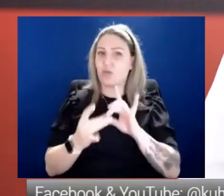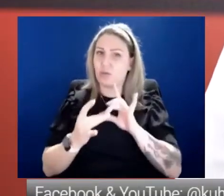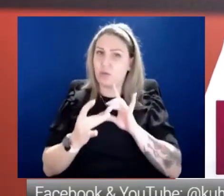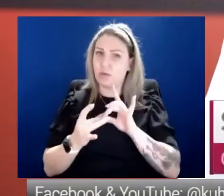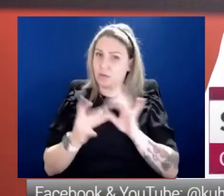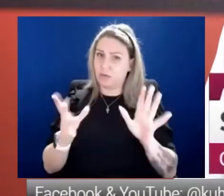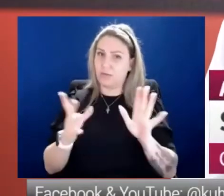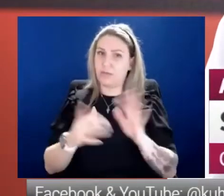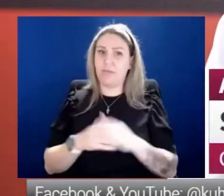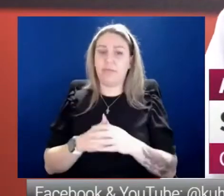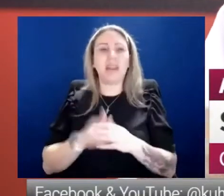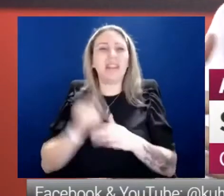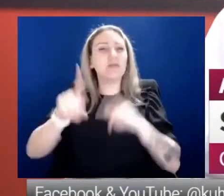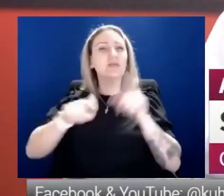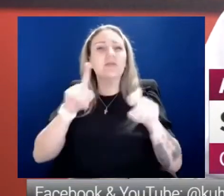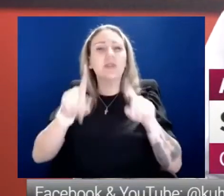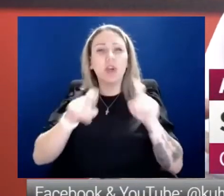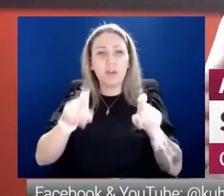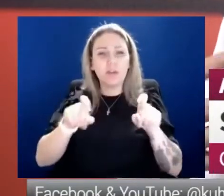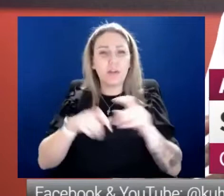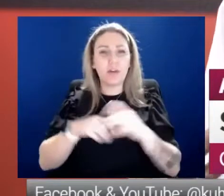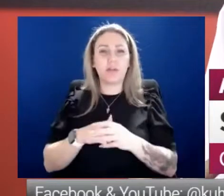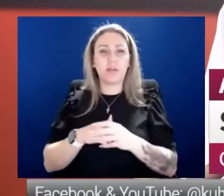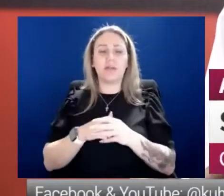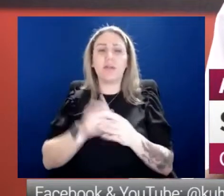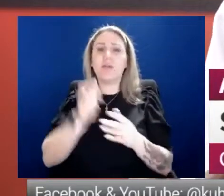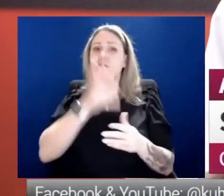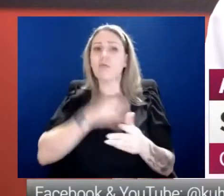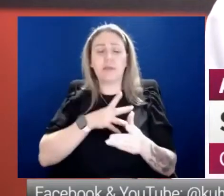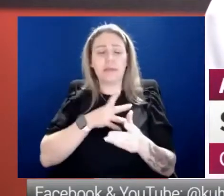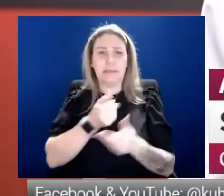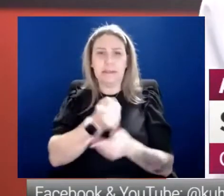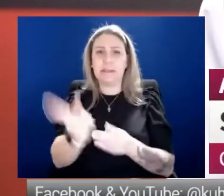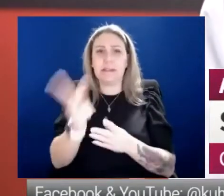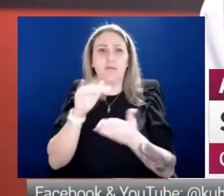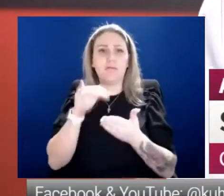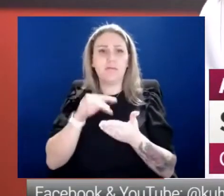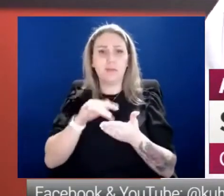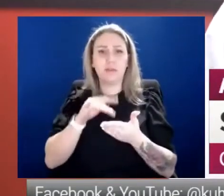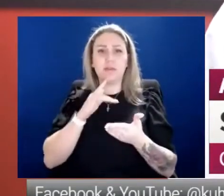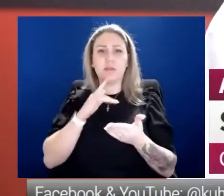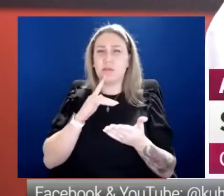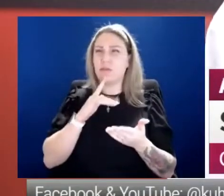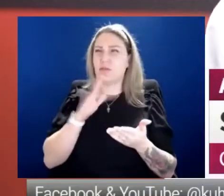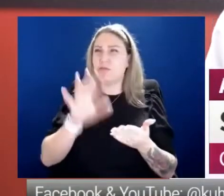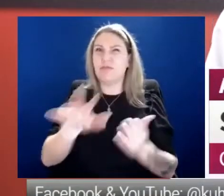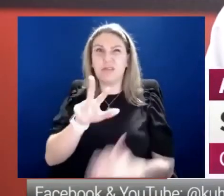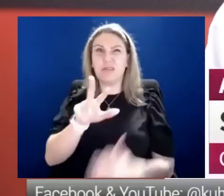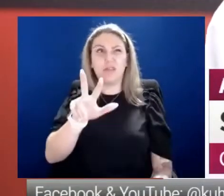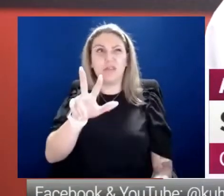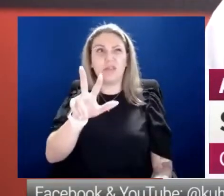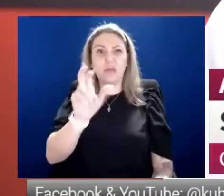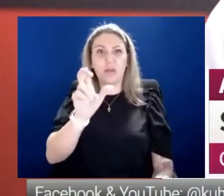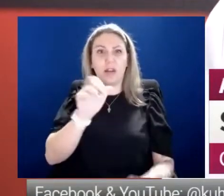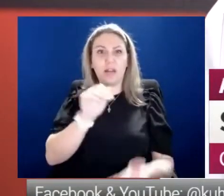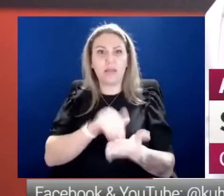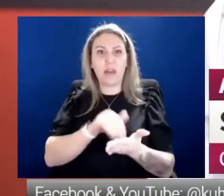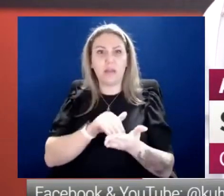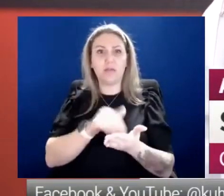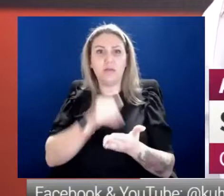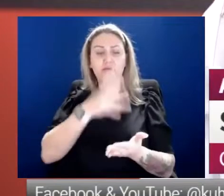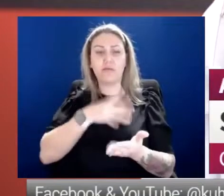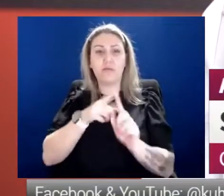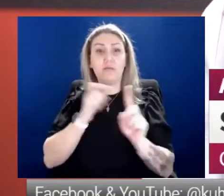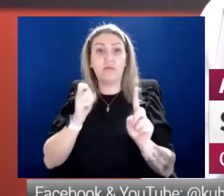survey. They took women from several different studies. The biggest one was around 300,000 women from China. So it's basically, they